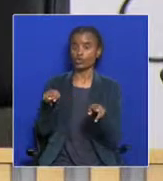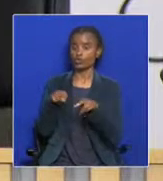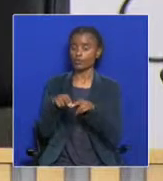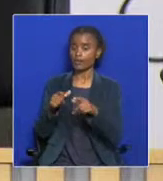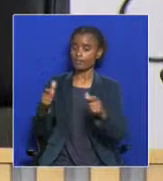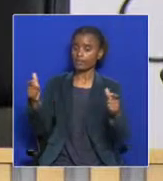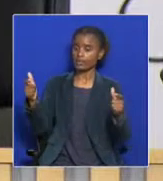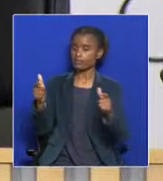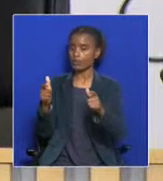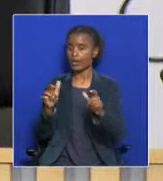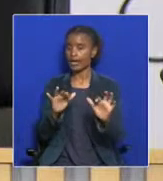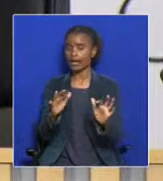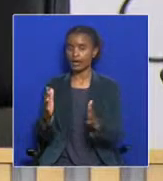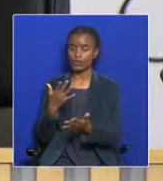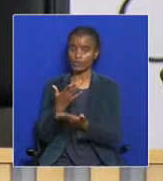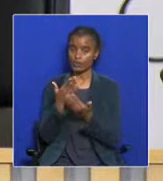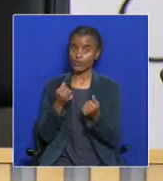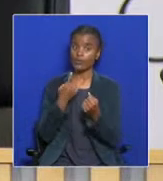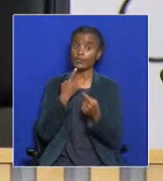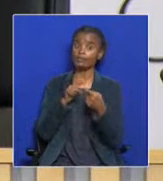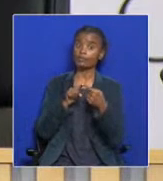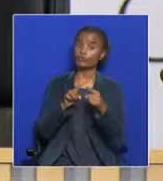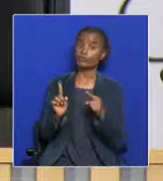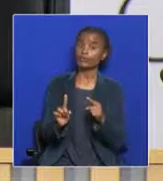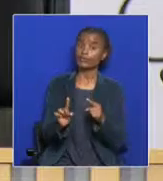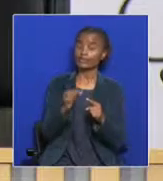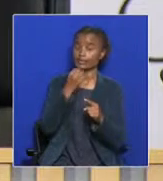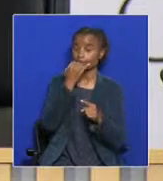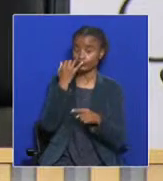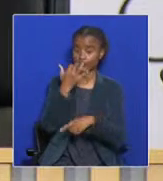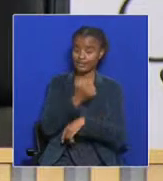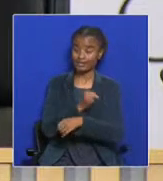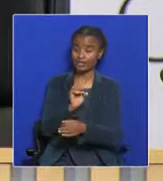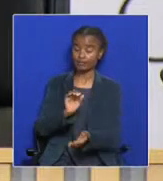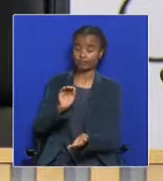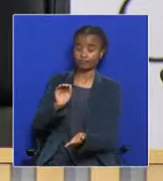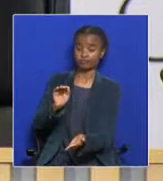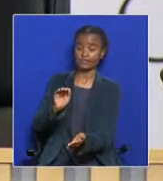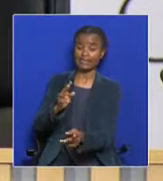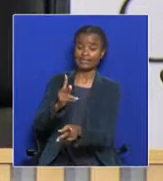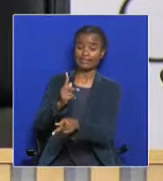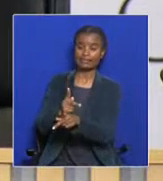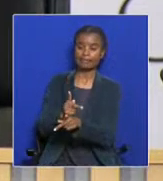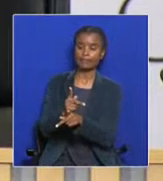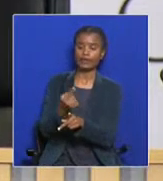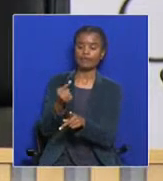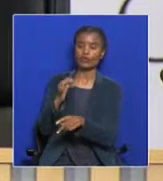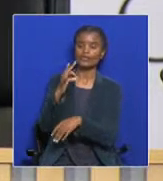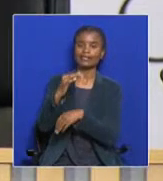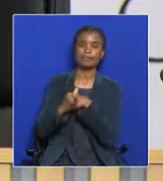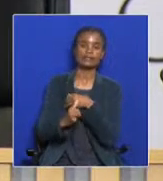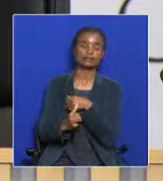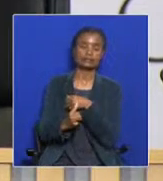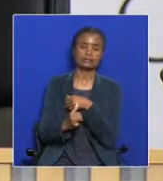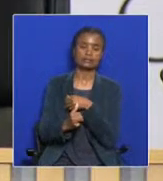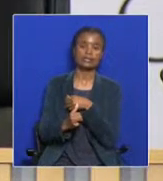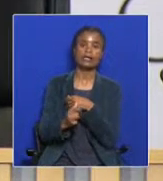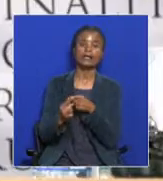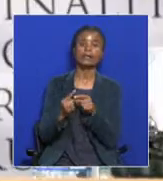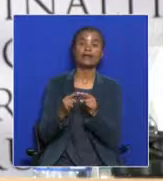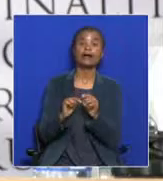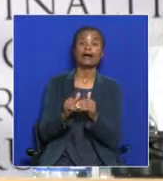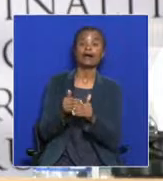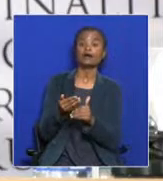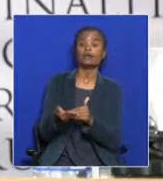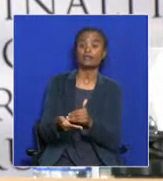that these drugs lay at Maiden Wharf for 3 months, and it was only subsequent or after the theft of the drugs in